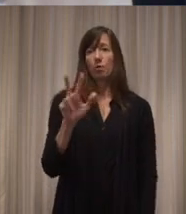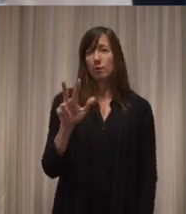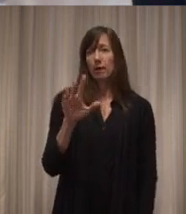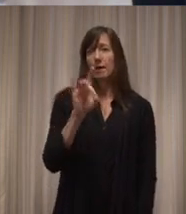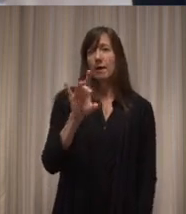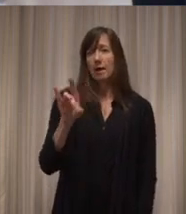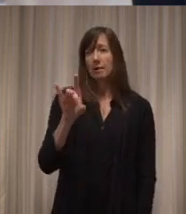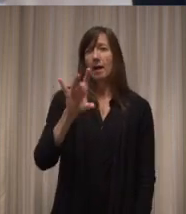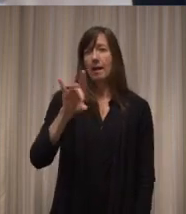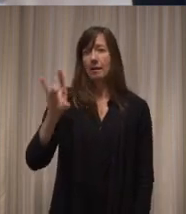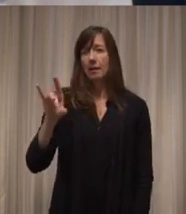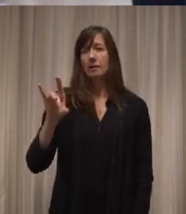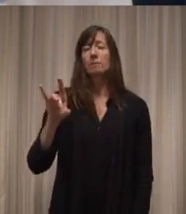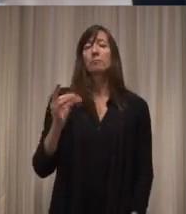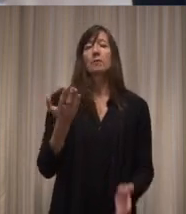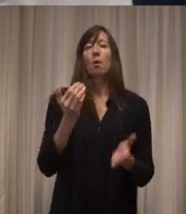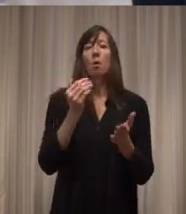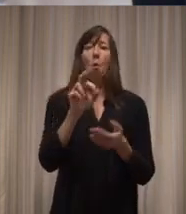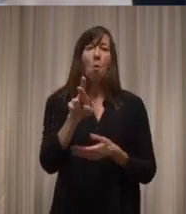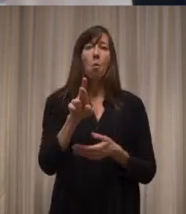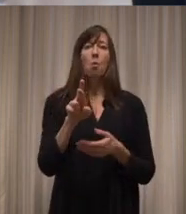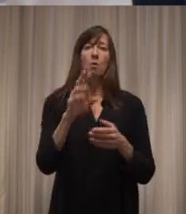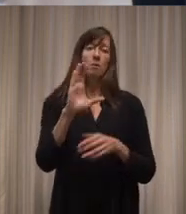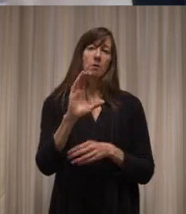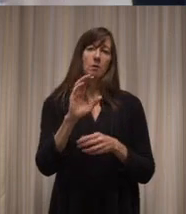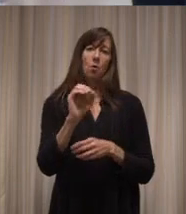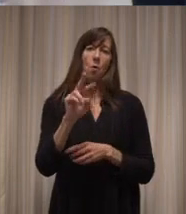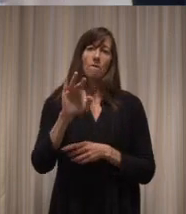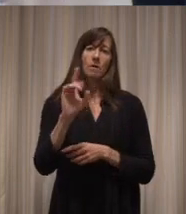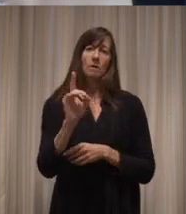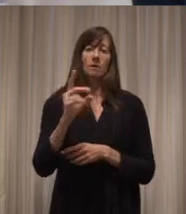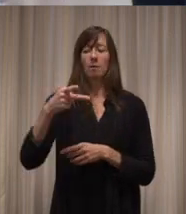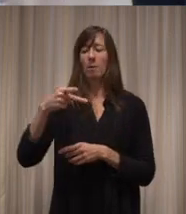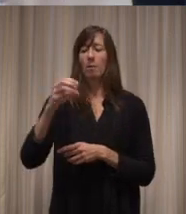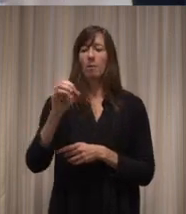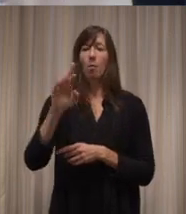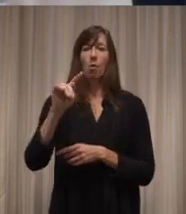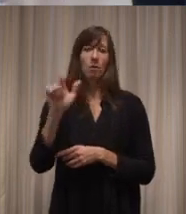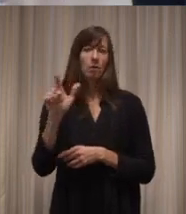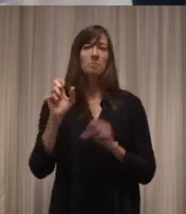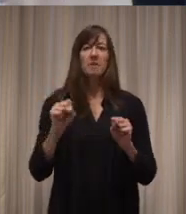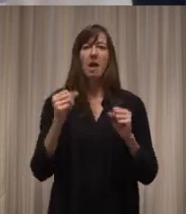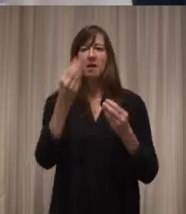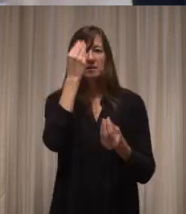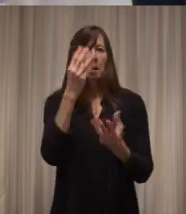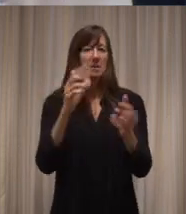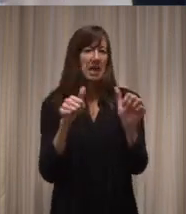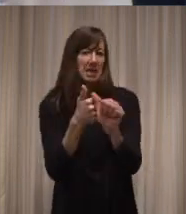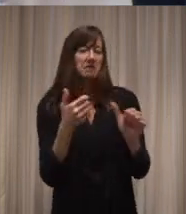845-443-8888 or on our COVID portal, which has all of the data and updates, or shoot an email to